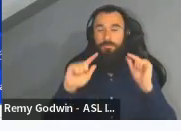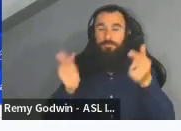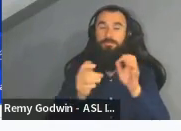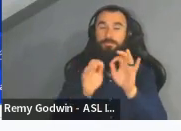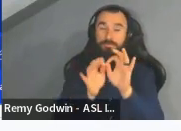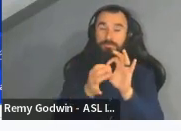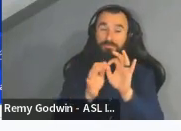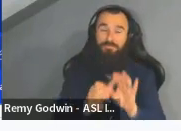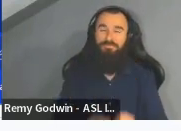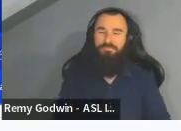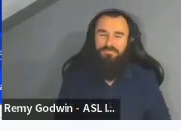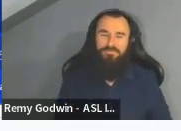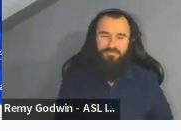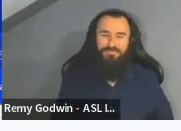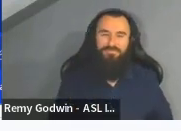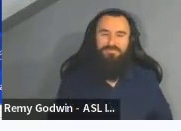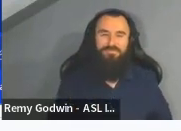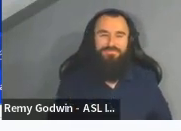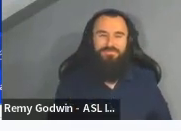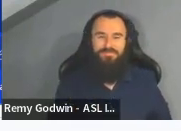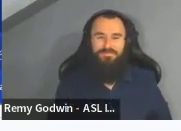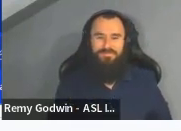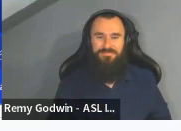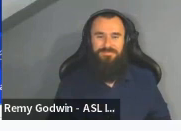that support your allegations.